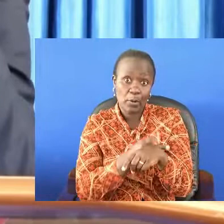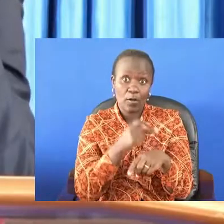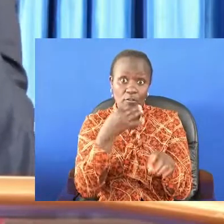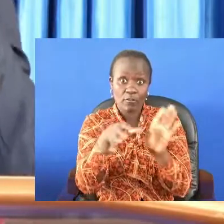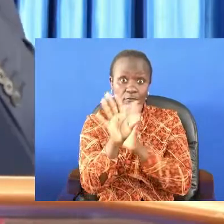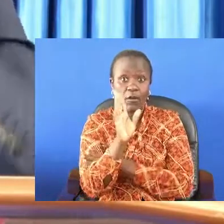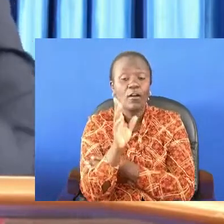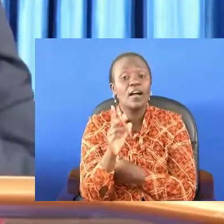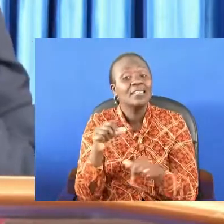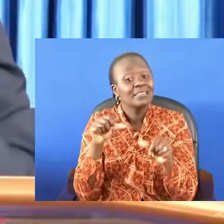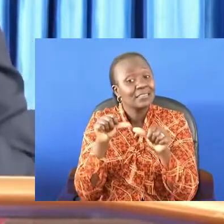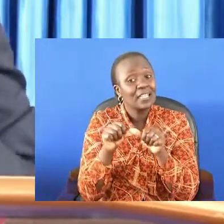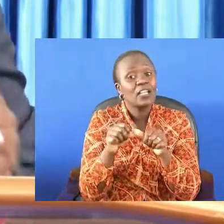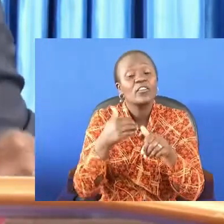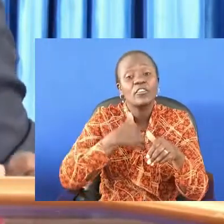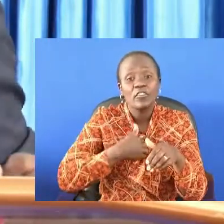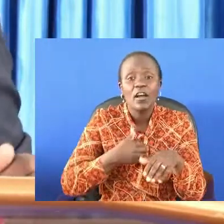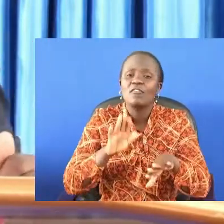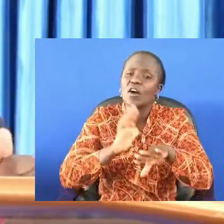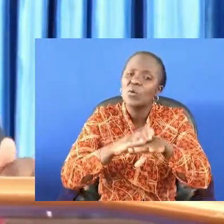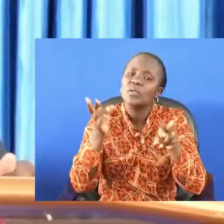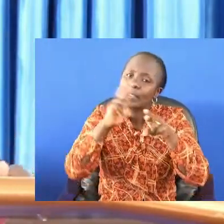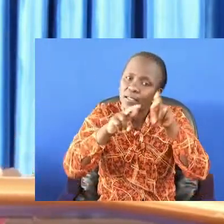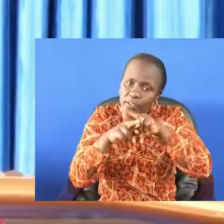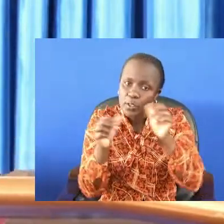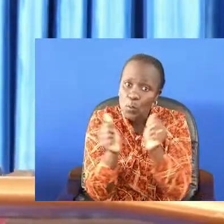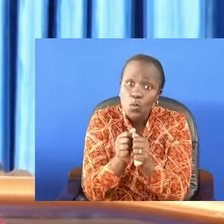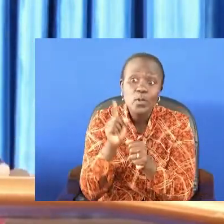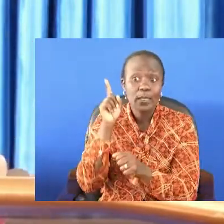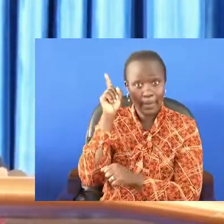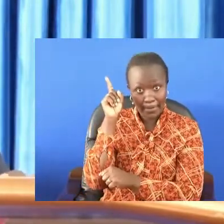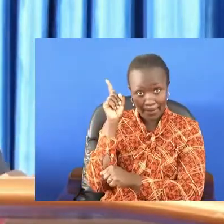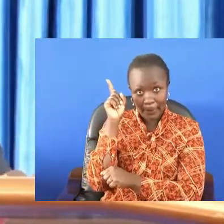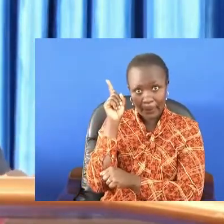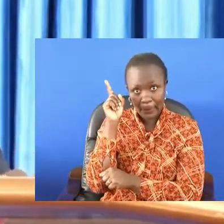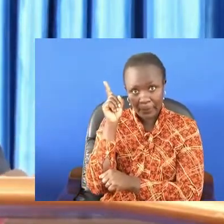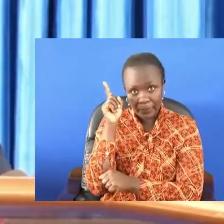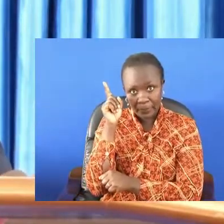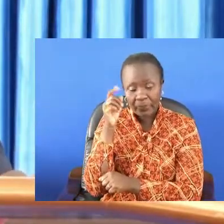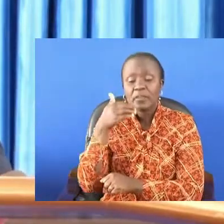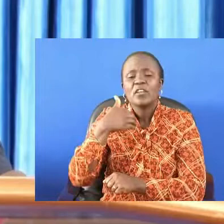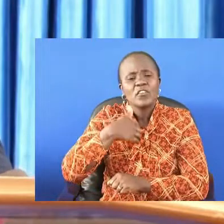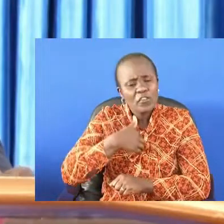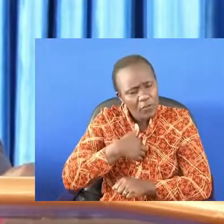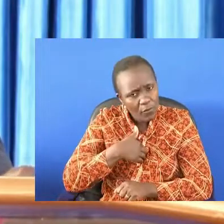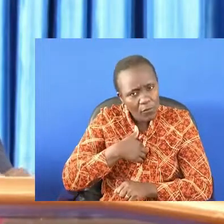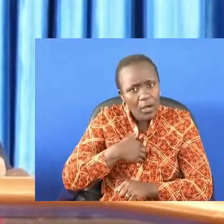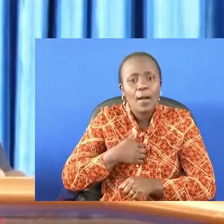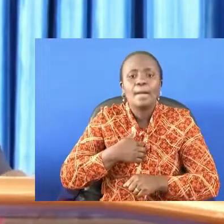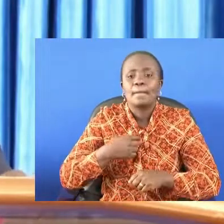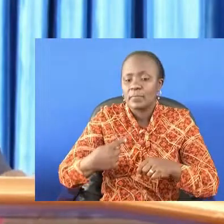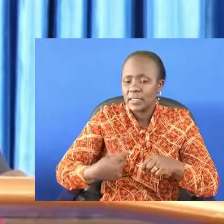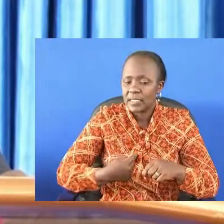God until you have a personal relationship with Him. Until you have a personal relationship with